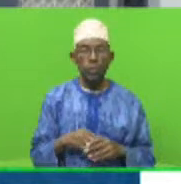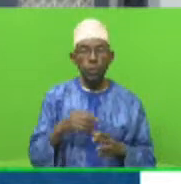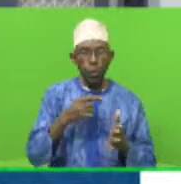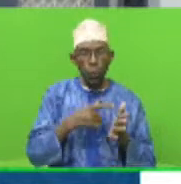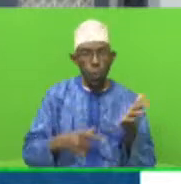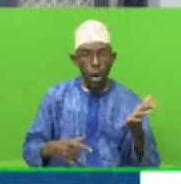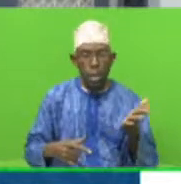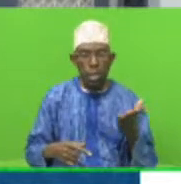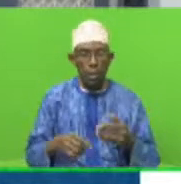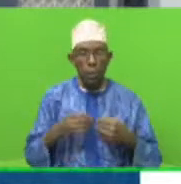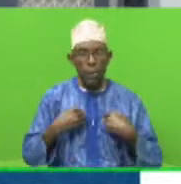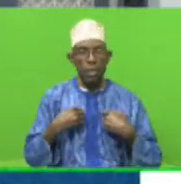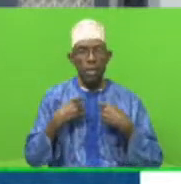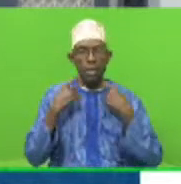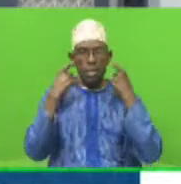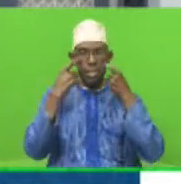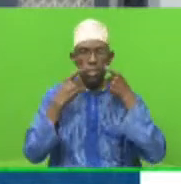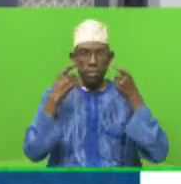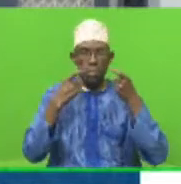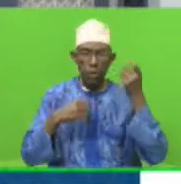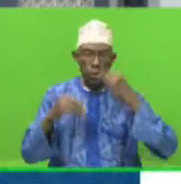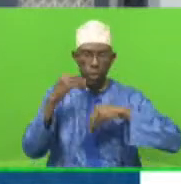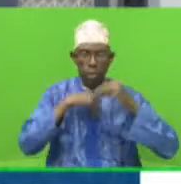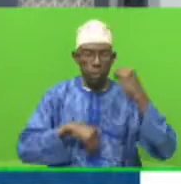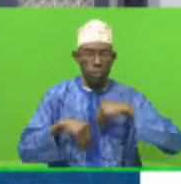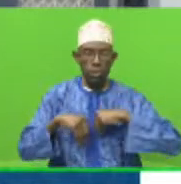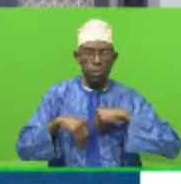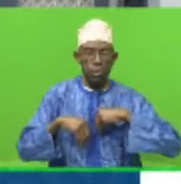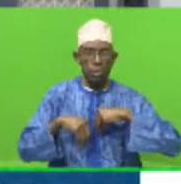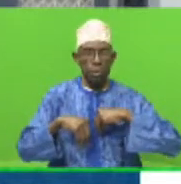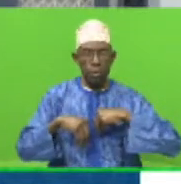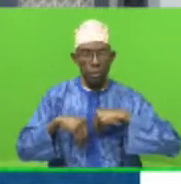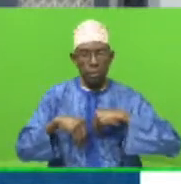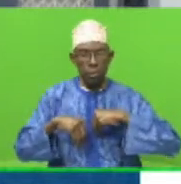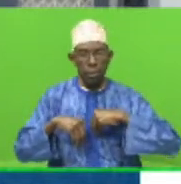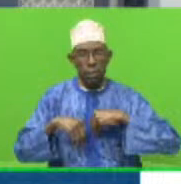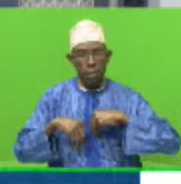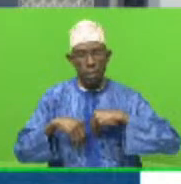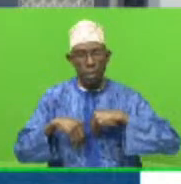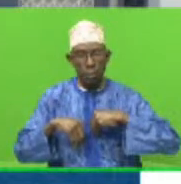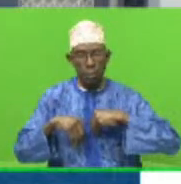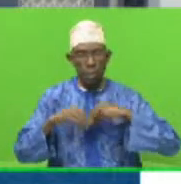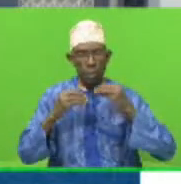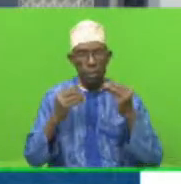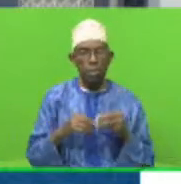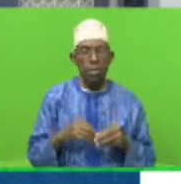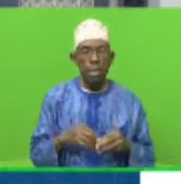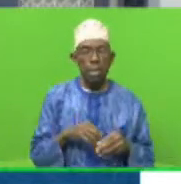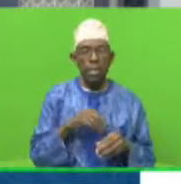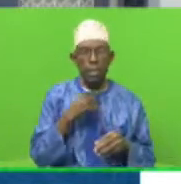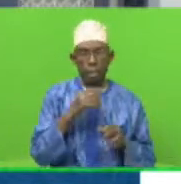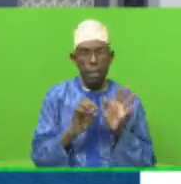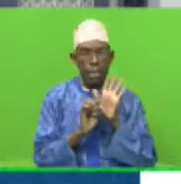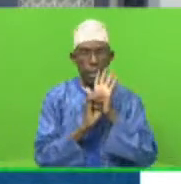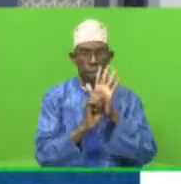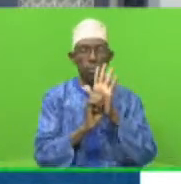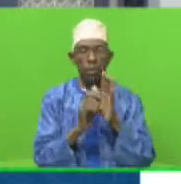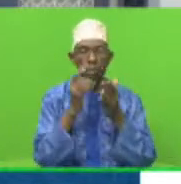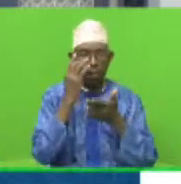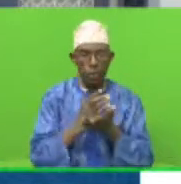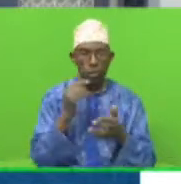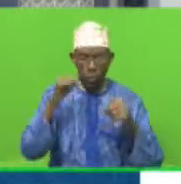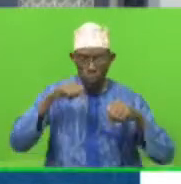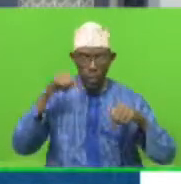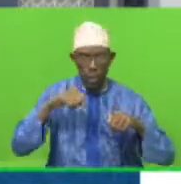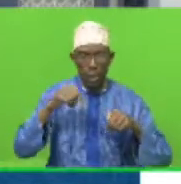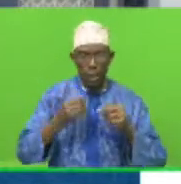called shu'umu dhamb. Shu'umu dhamb is equated, or ulama give an example, if somebody today